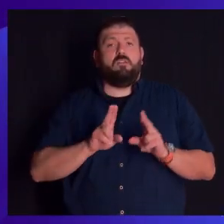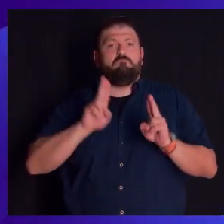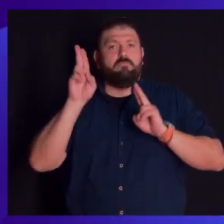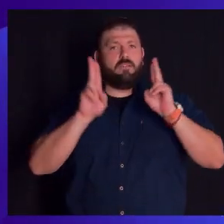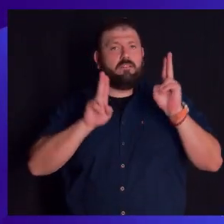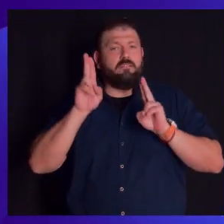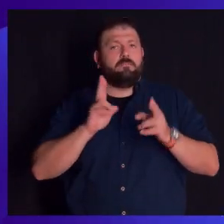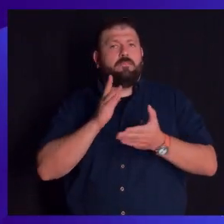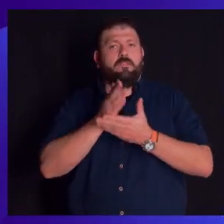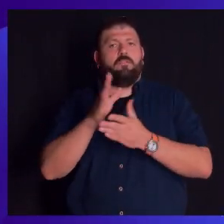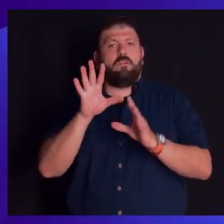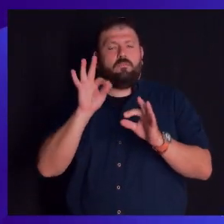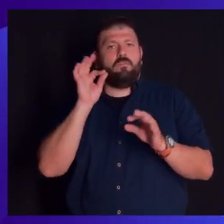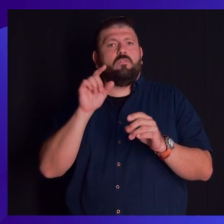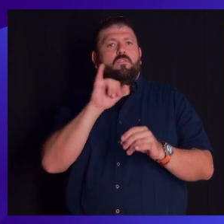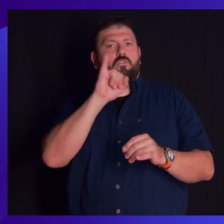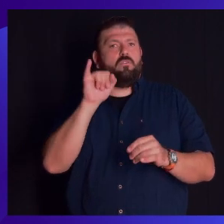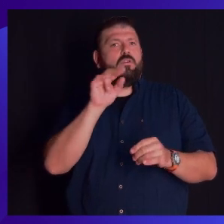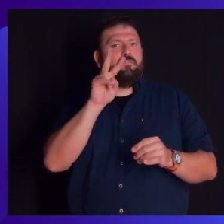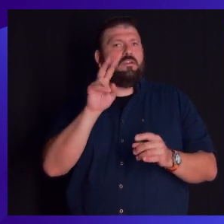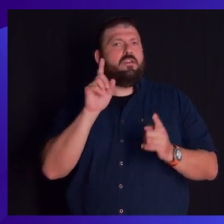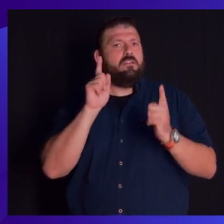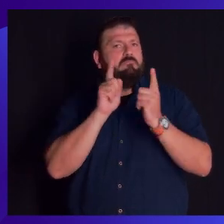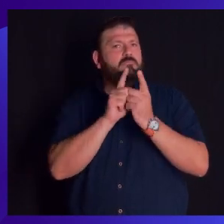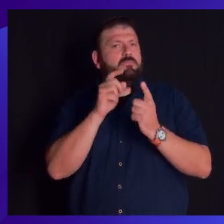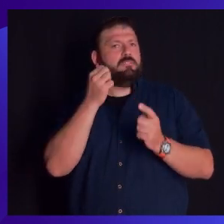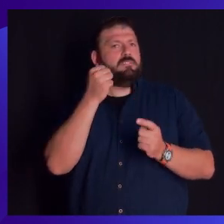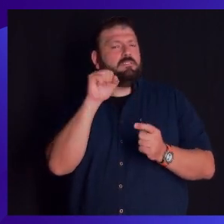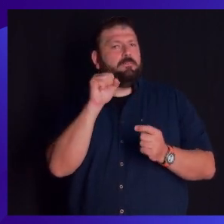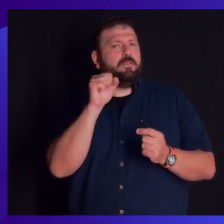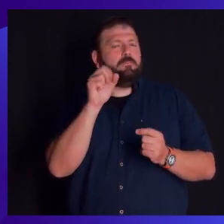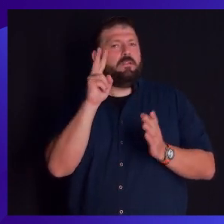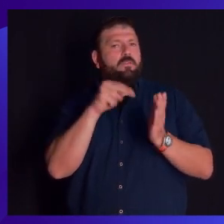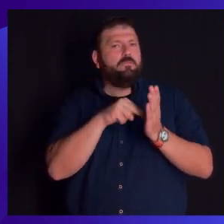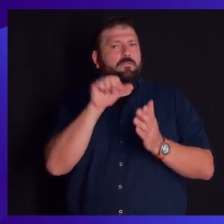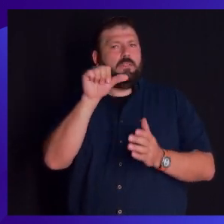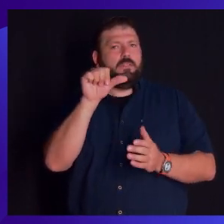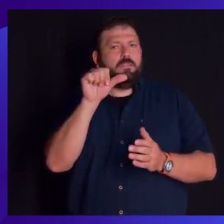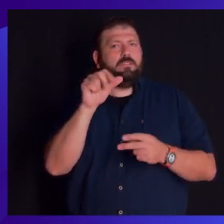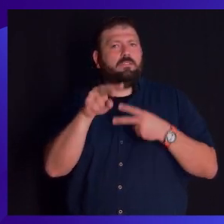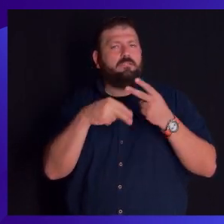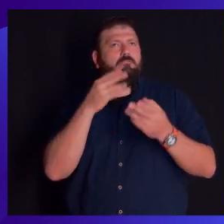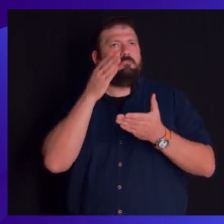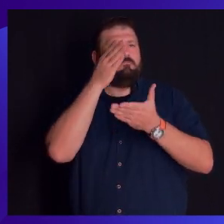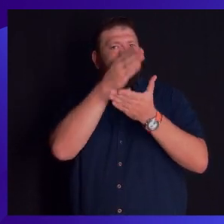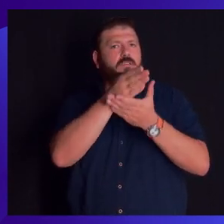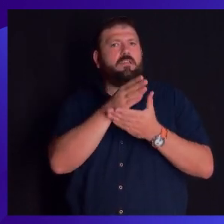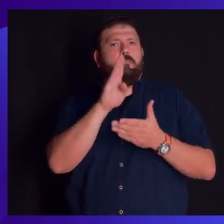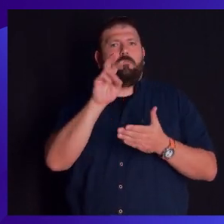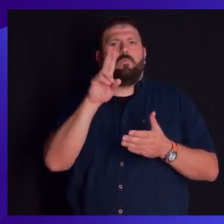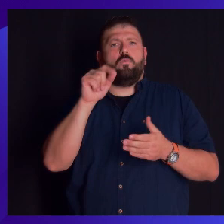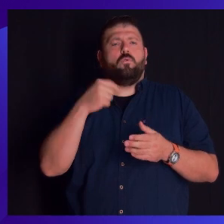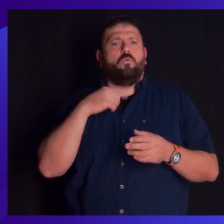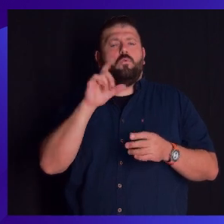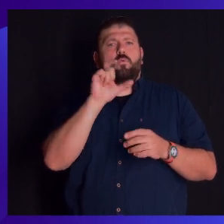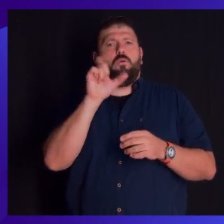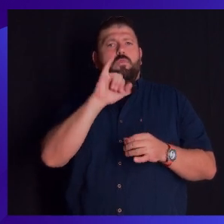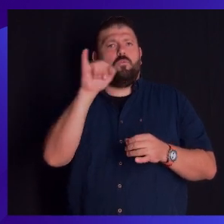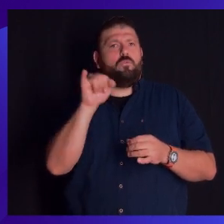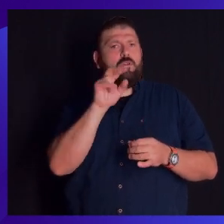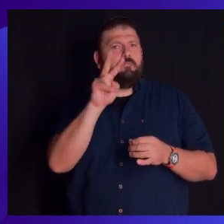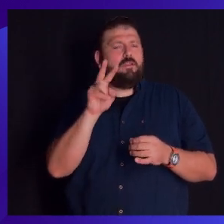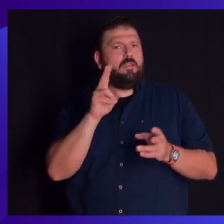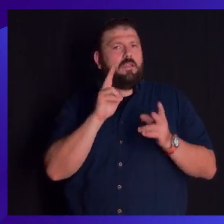I've been participating in a meeting with Jorge in 2016 in Ekaterimburgo, where